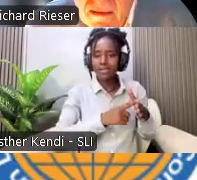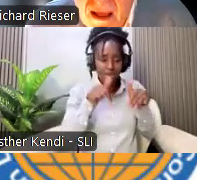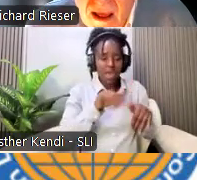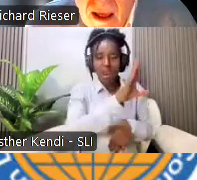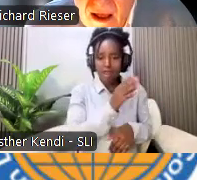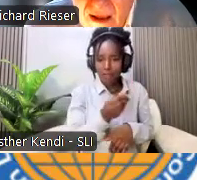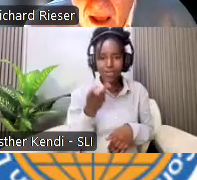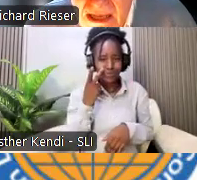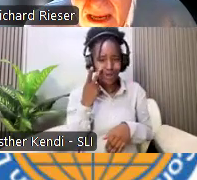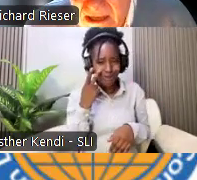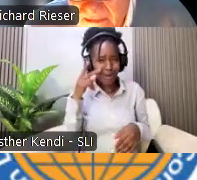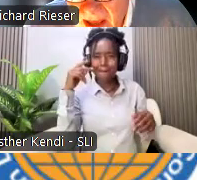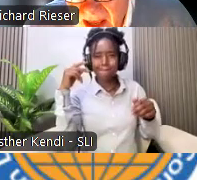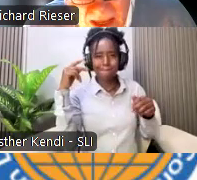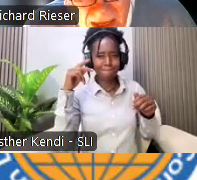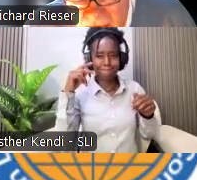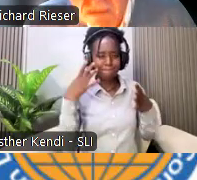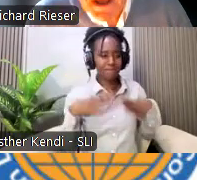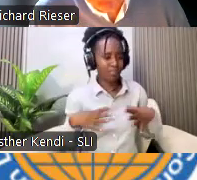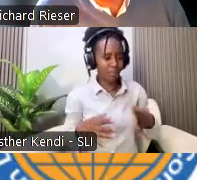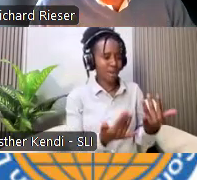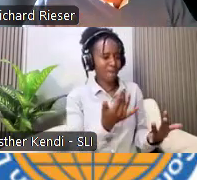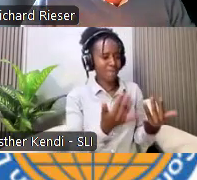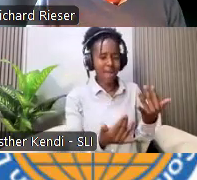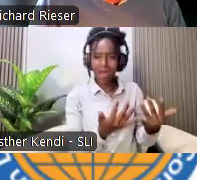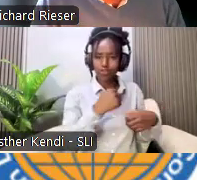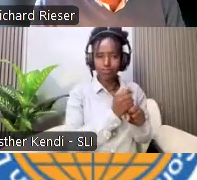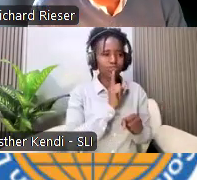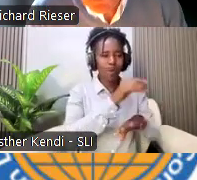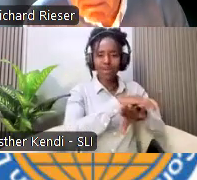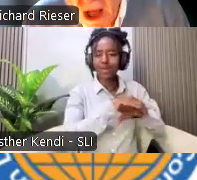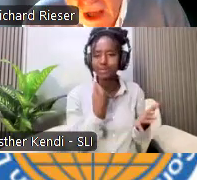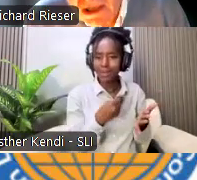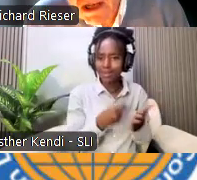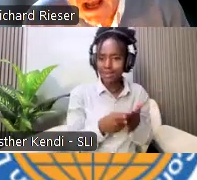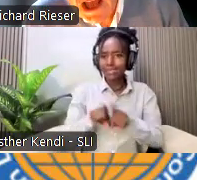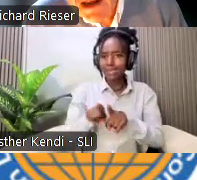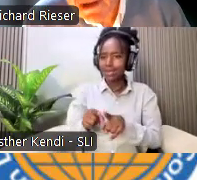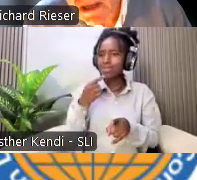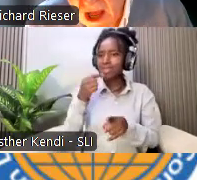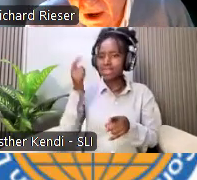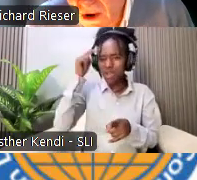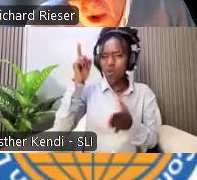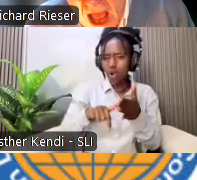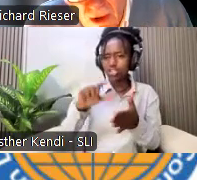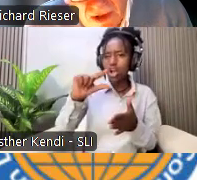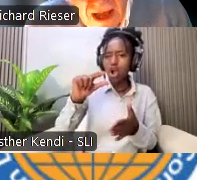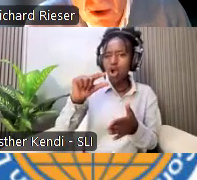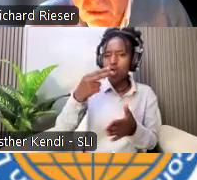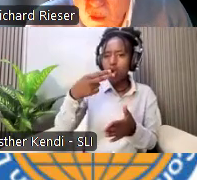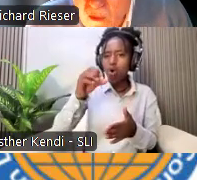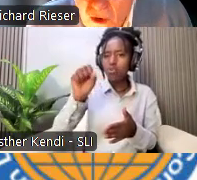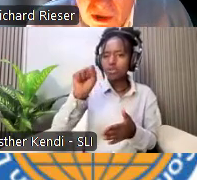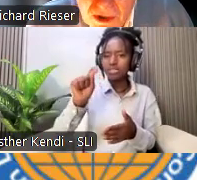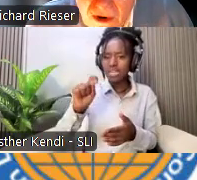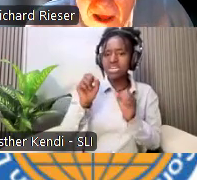there are seen to be ghost people, and that their body parts can bestow health and